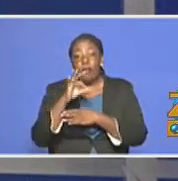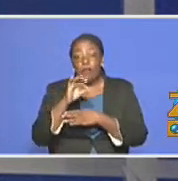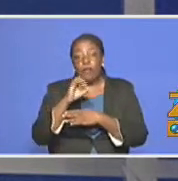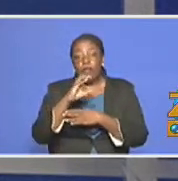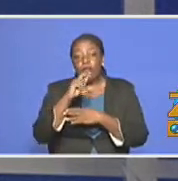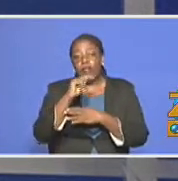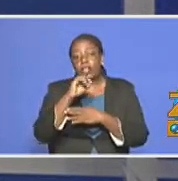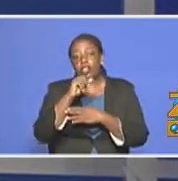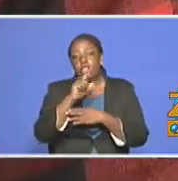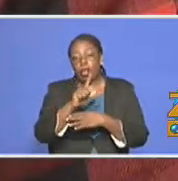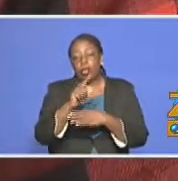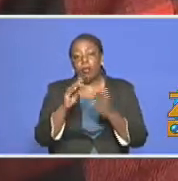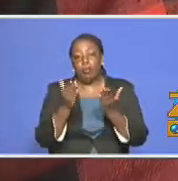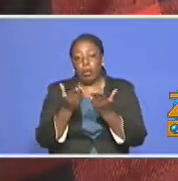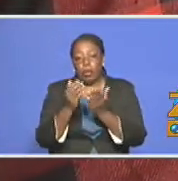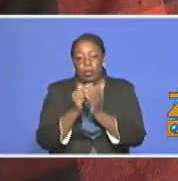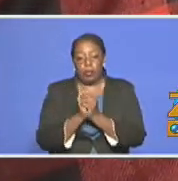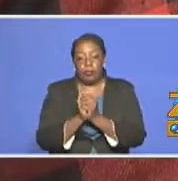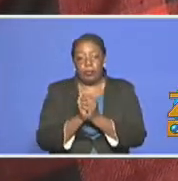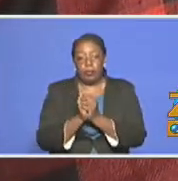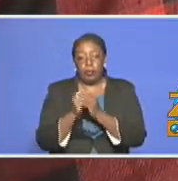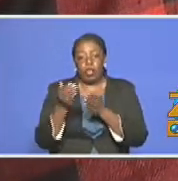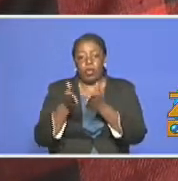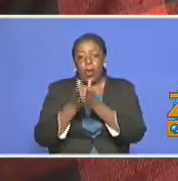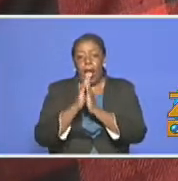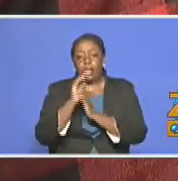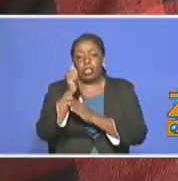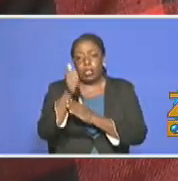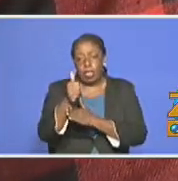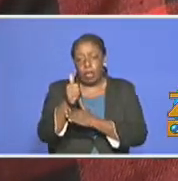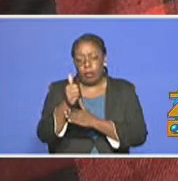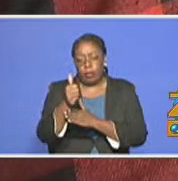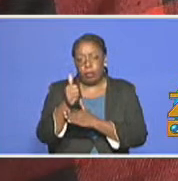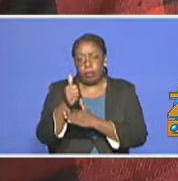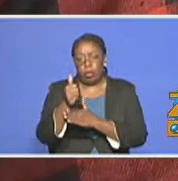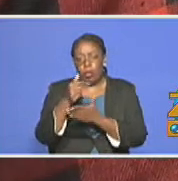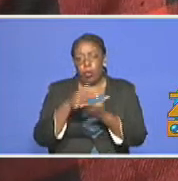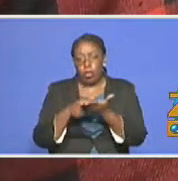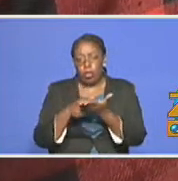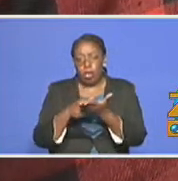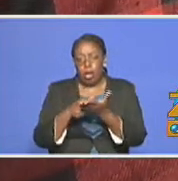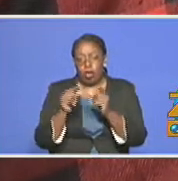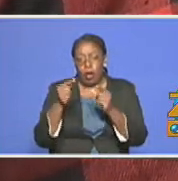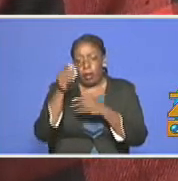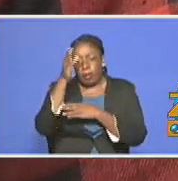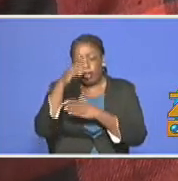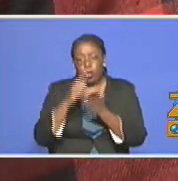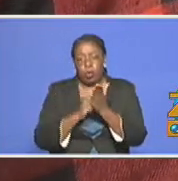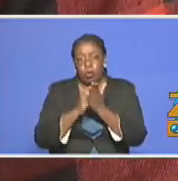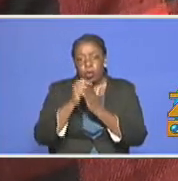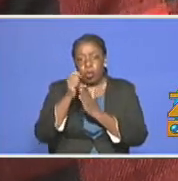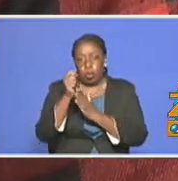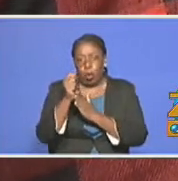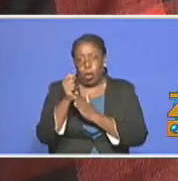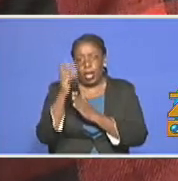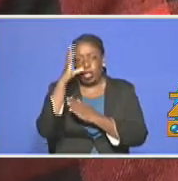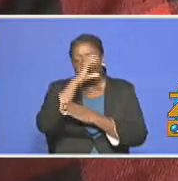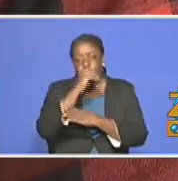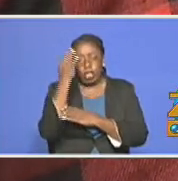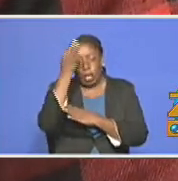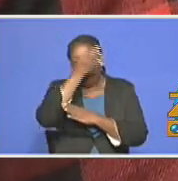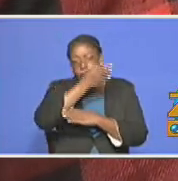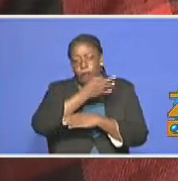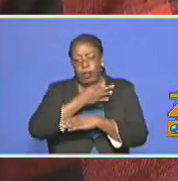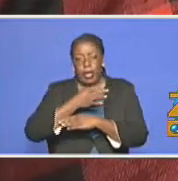Smith. Ask yourself, why is such a great, learned man, so tall and with such a symmetrical face and only